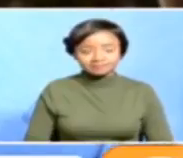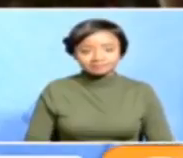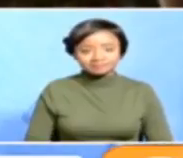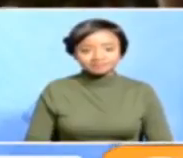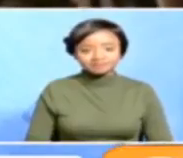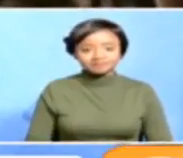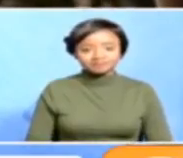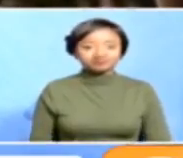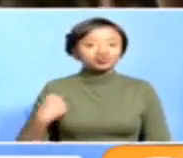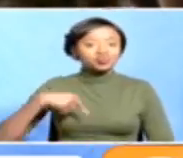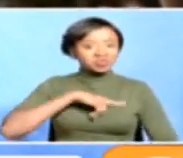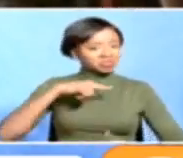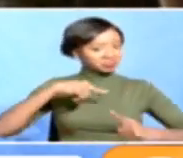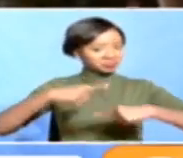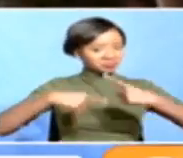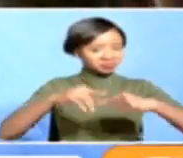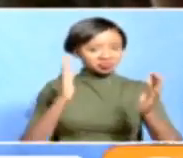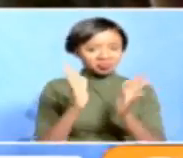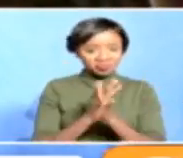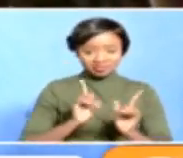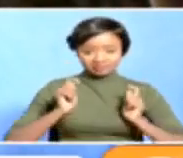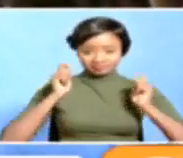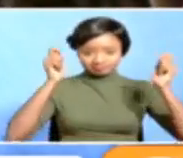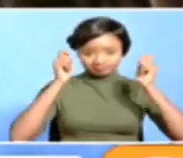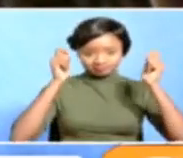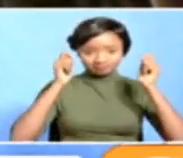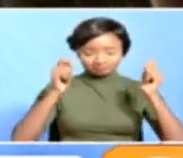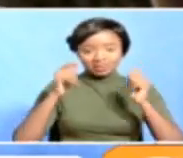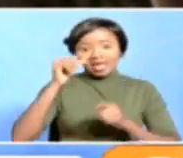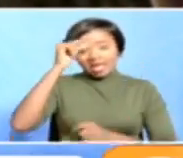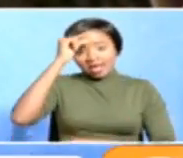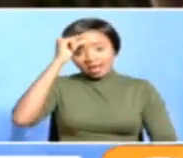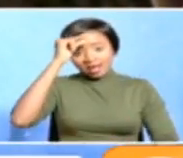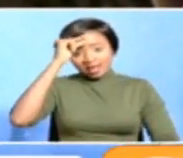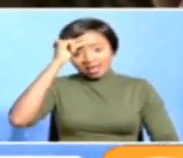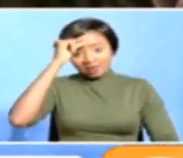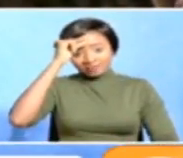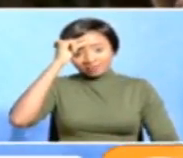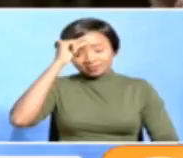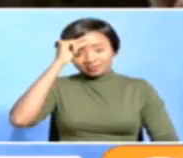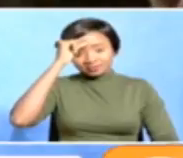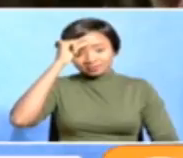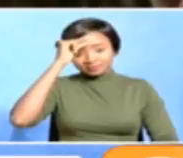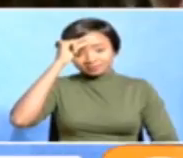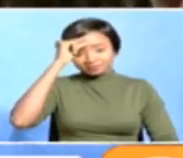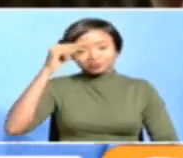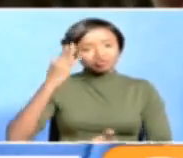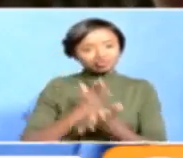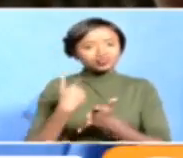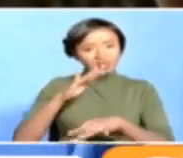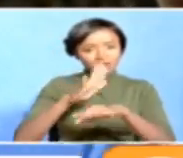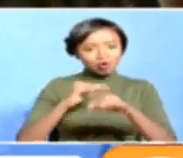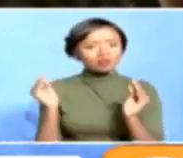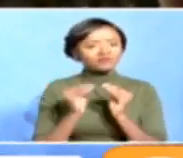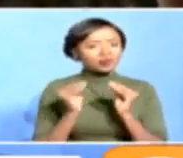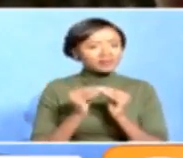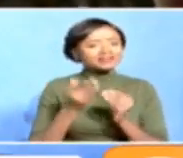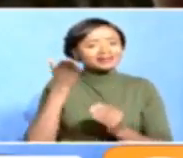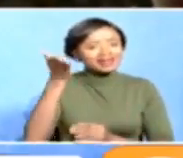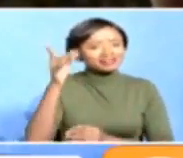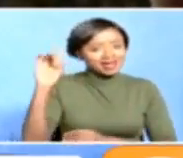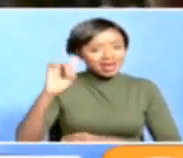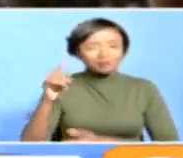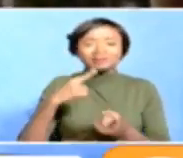Sisi tutaendelea na mgomo ikiwa kama serikali zile ambazo tumeitwa mazungumzo vile unavyosema kule Nairobi,